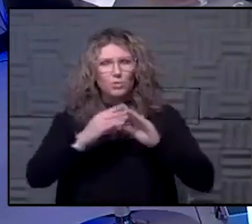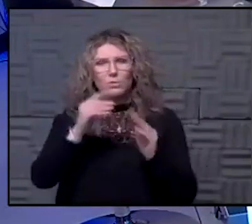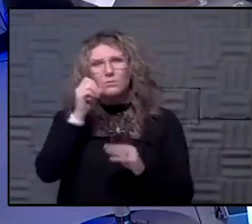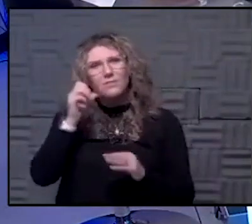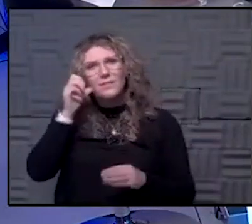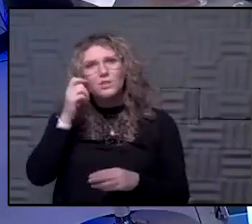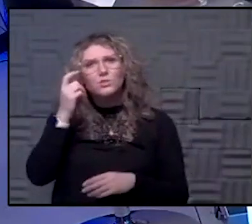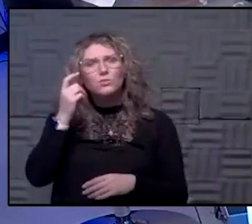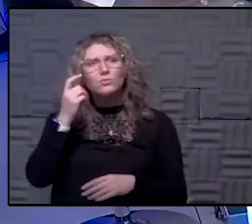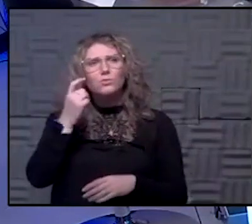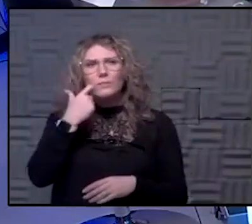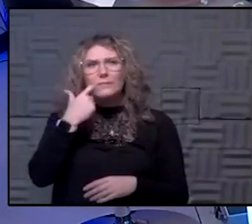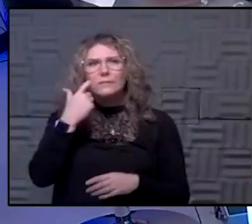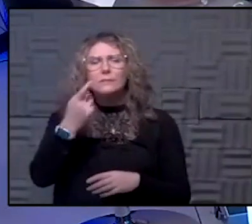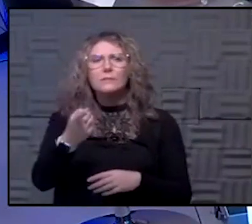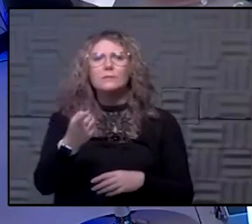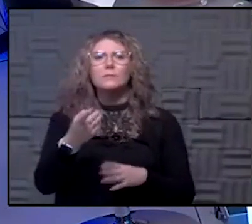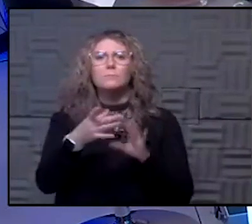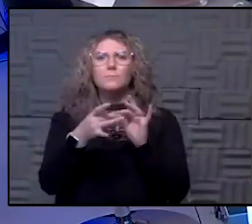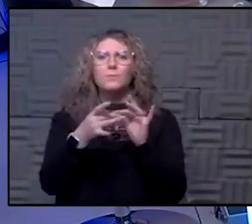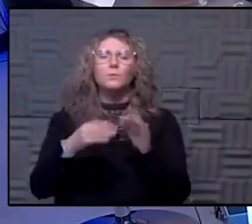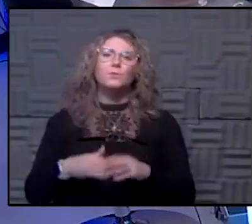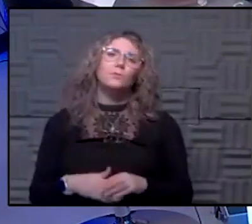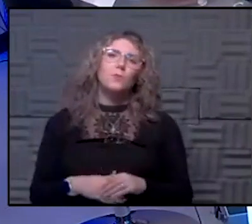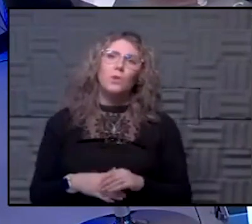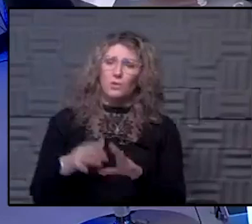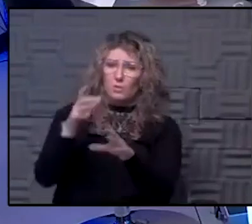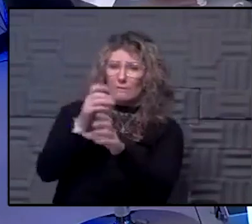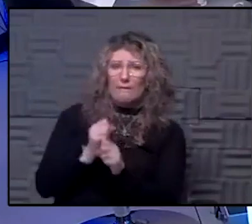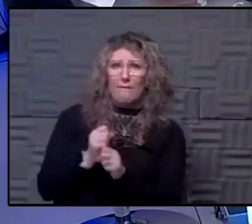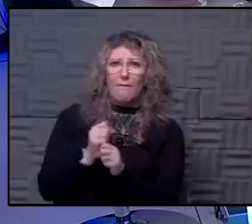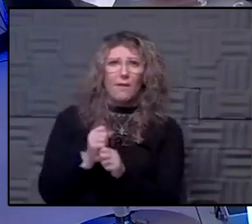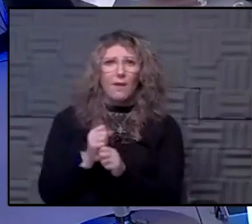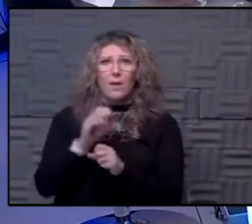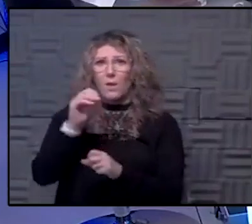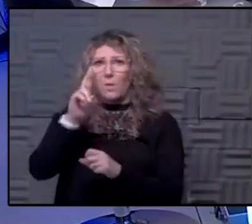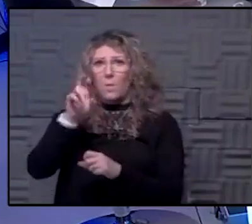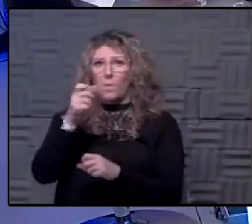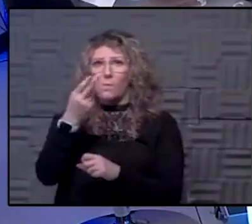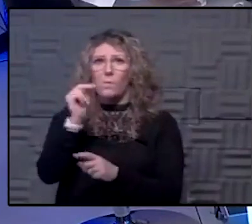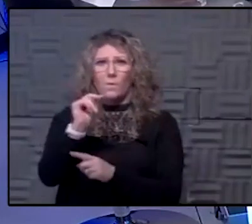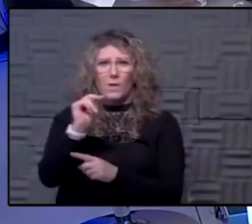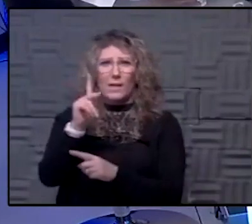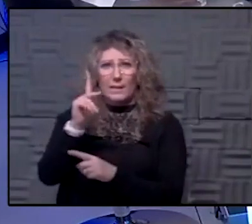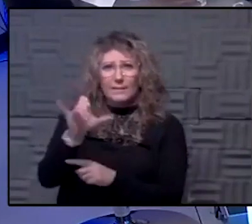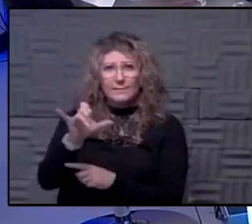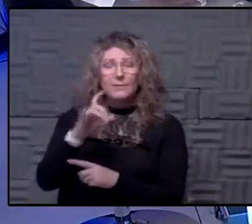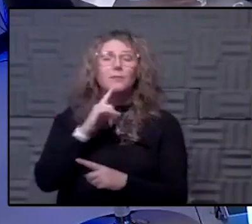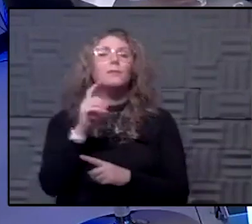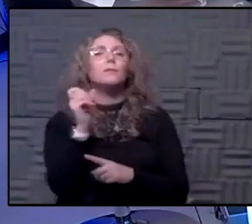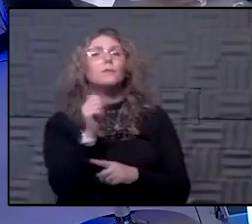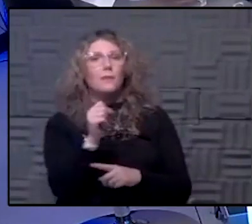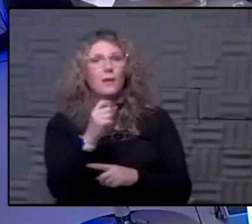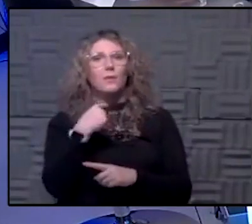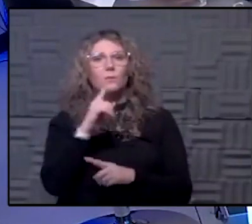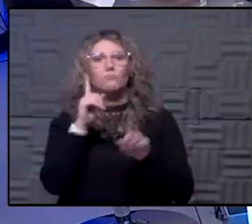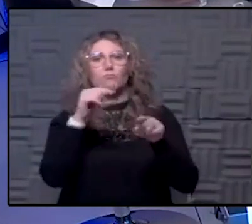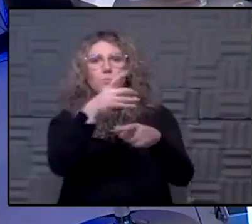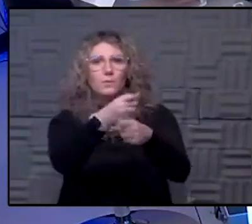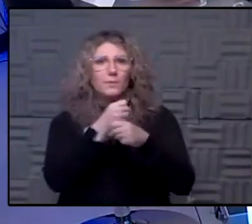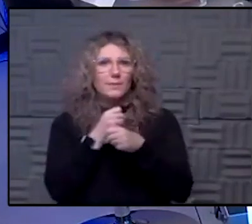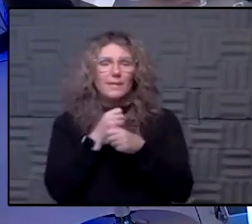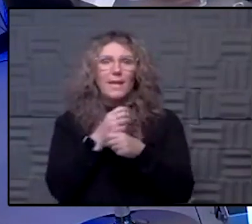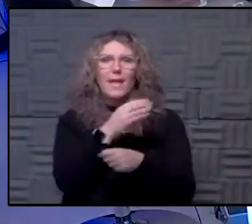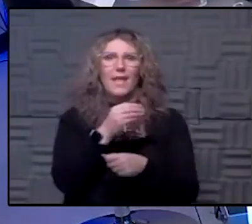very recently about going to get an organ in Kentucky? Yeah, we were going to get an organ in Kentucky, and